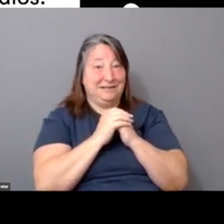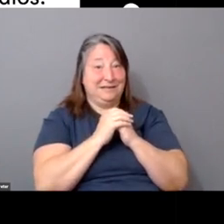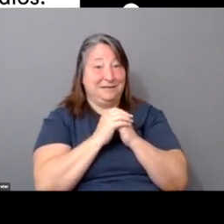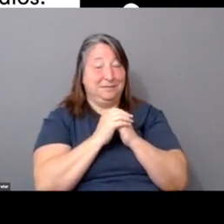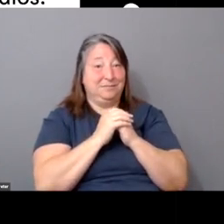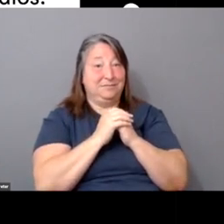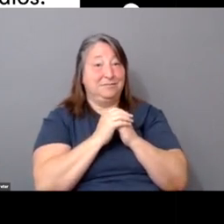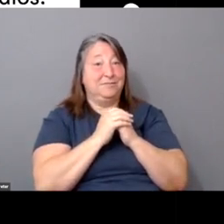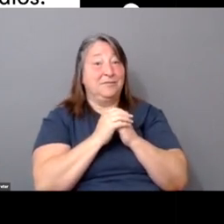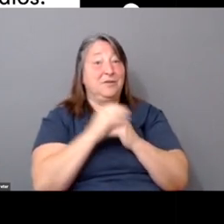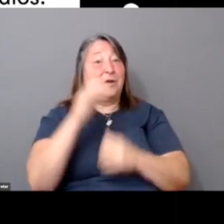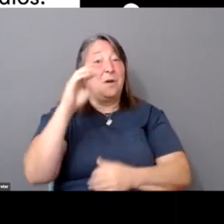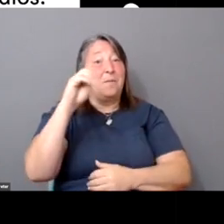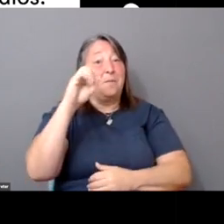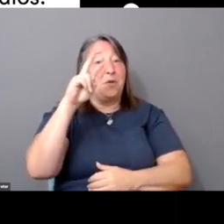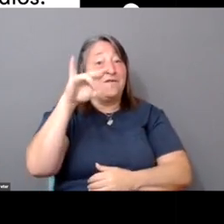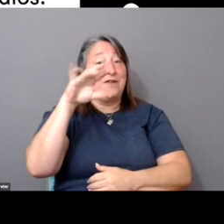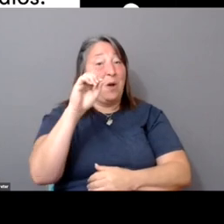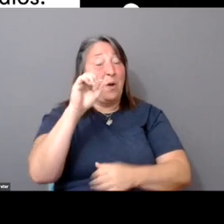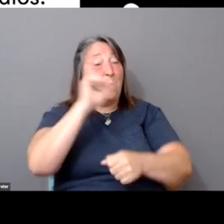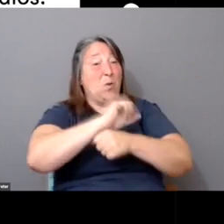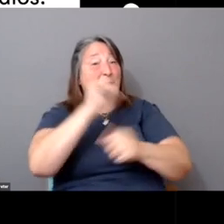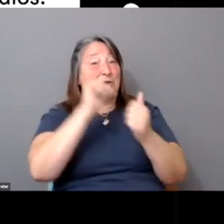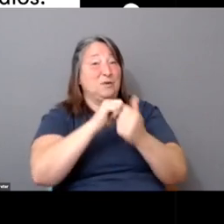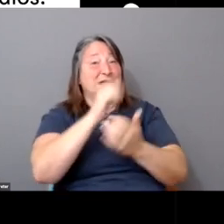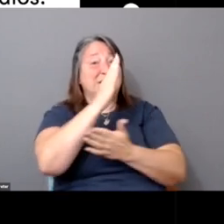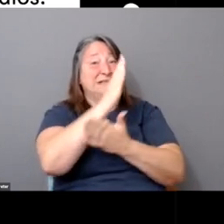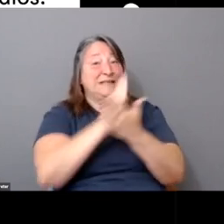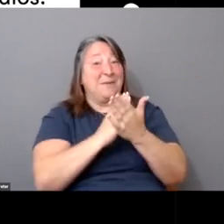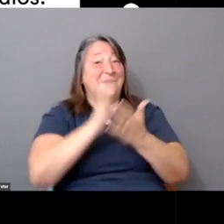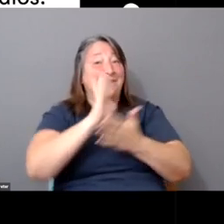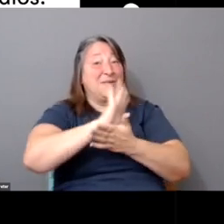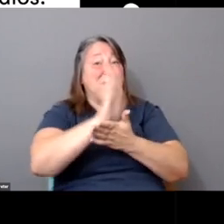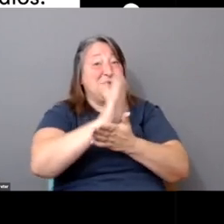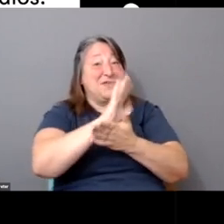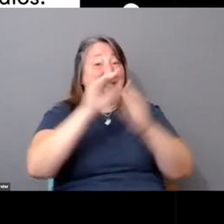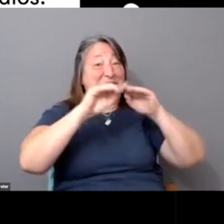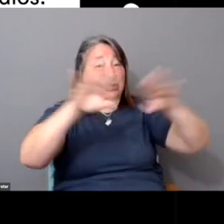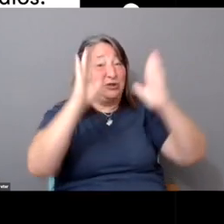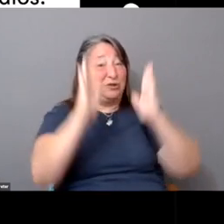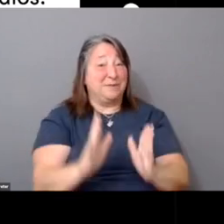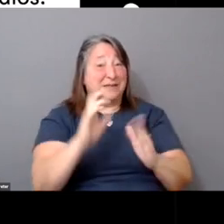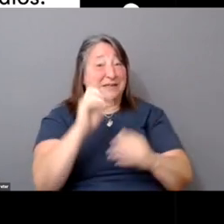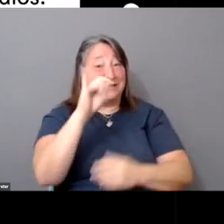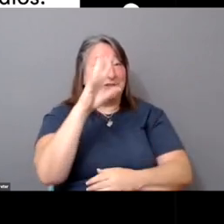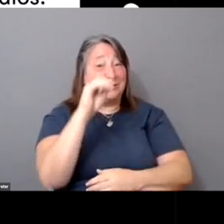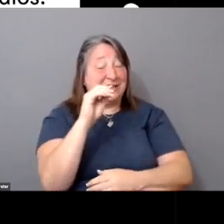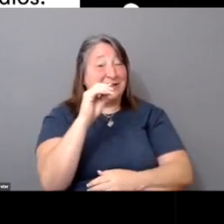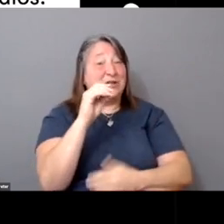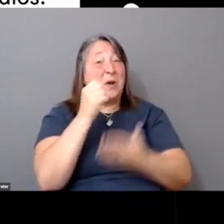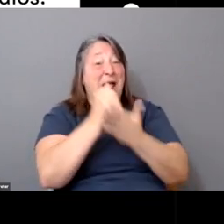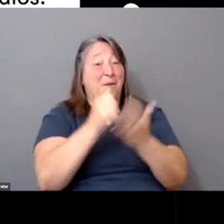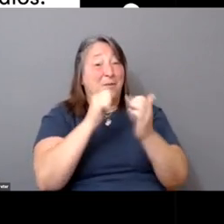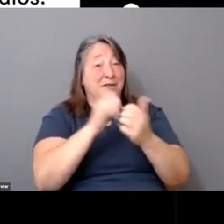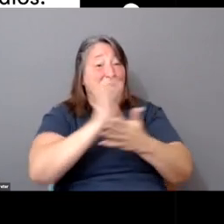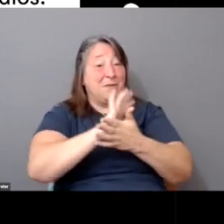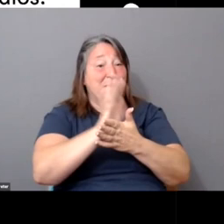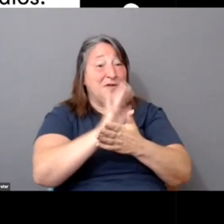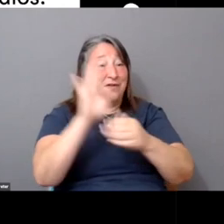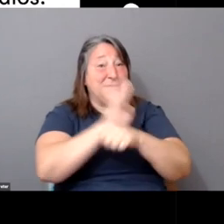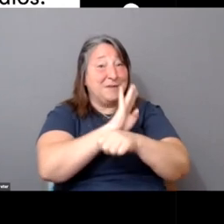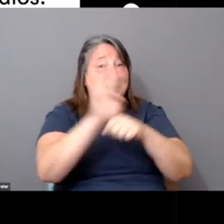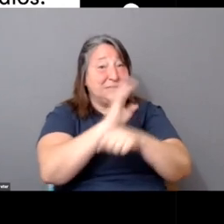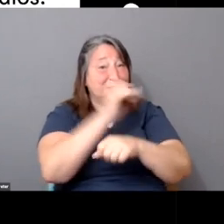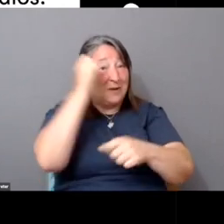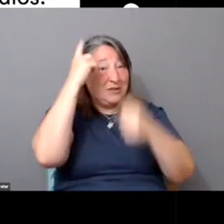So Movio works with cinemas, film distributors, and studios to help the theatrical movie business understand who is watching their